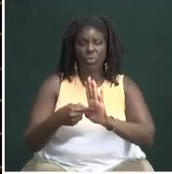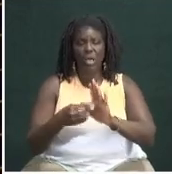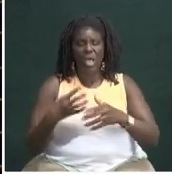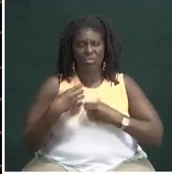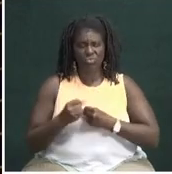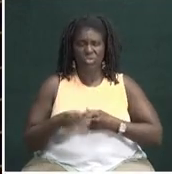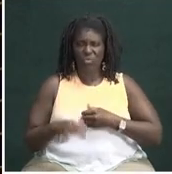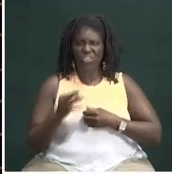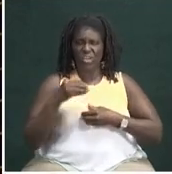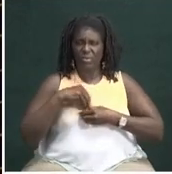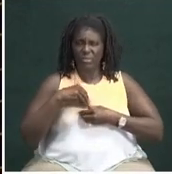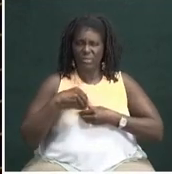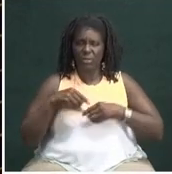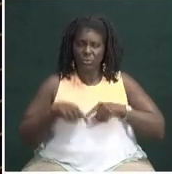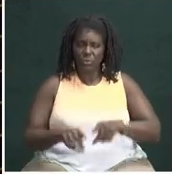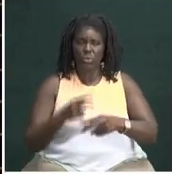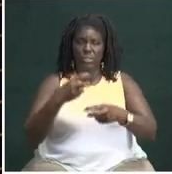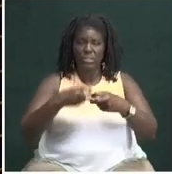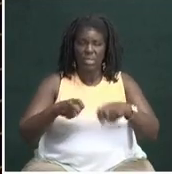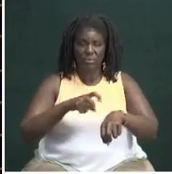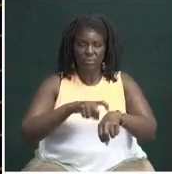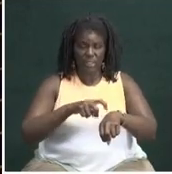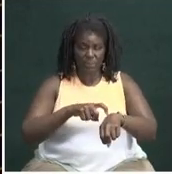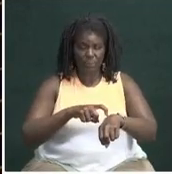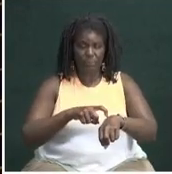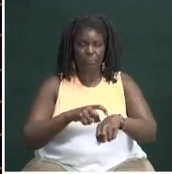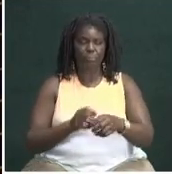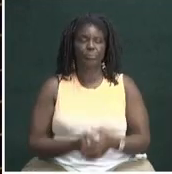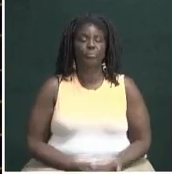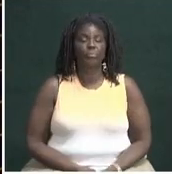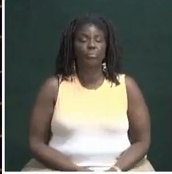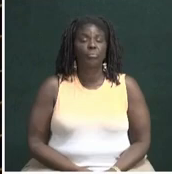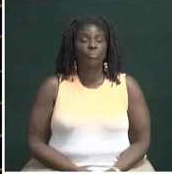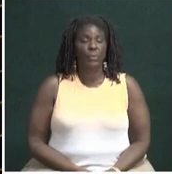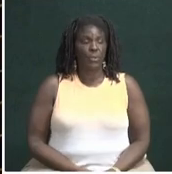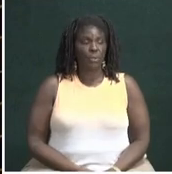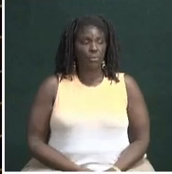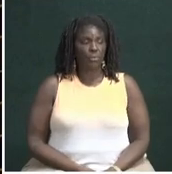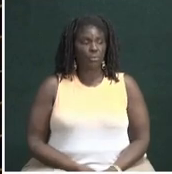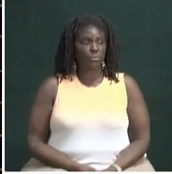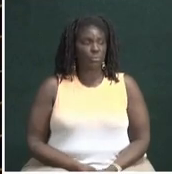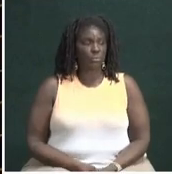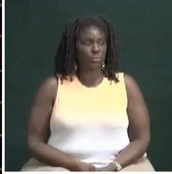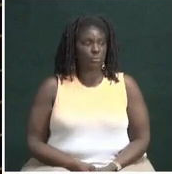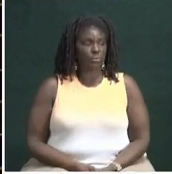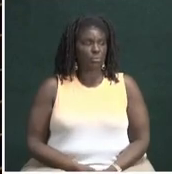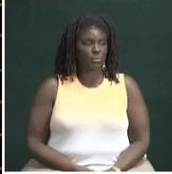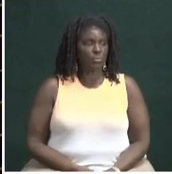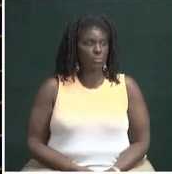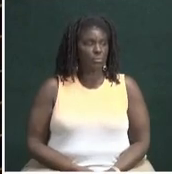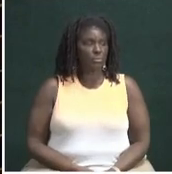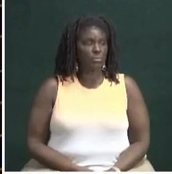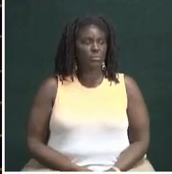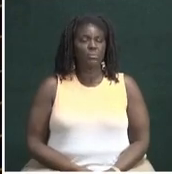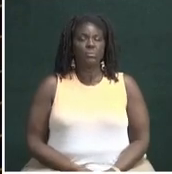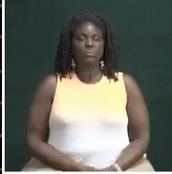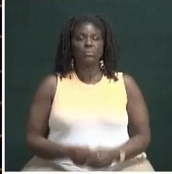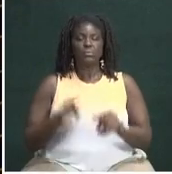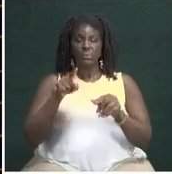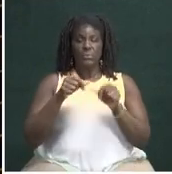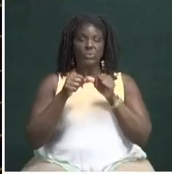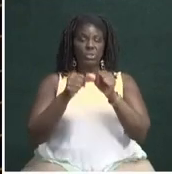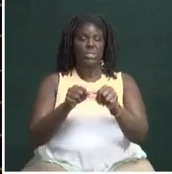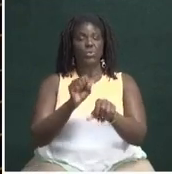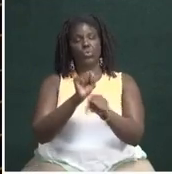inside you during these times of ambiguity. And do this as you move forward with grace,